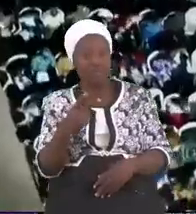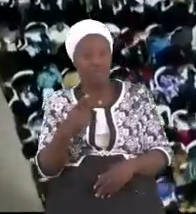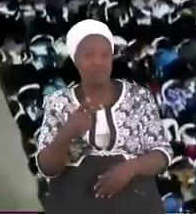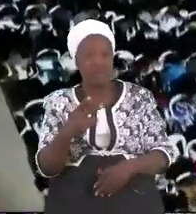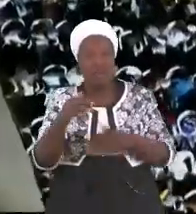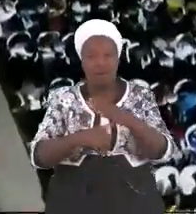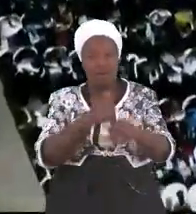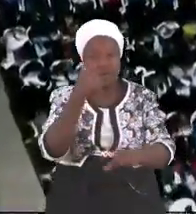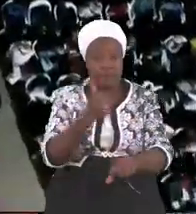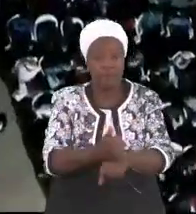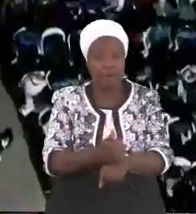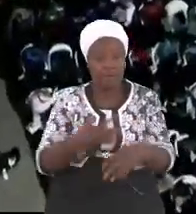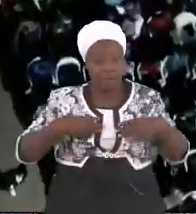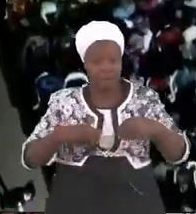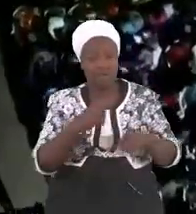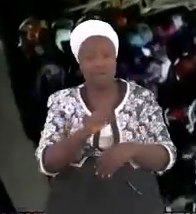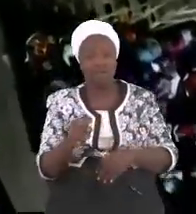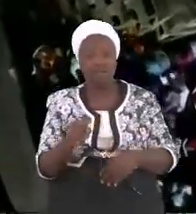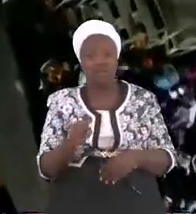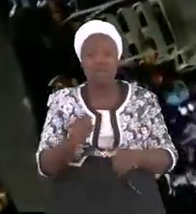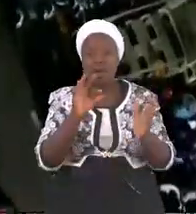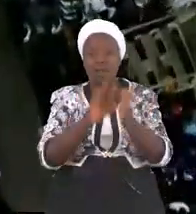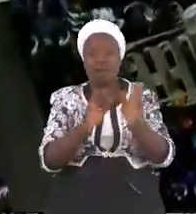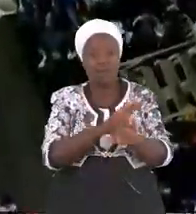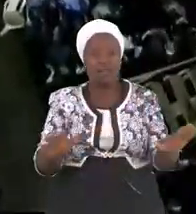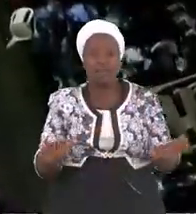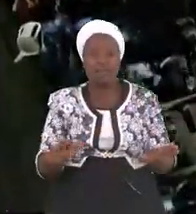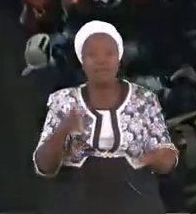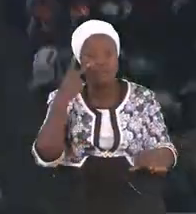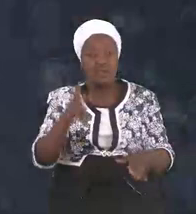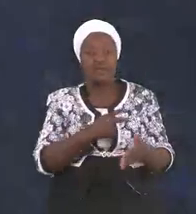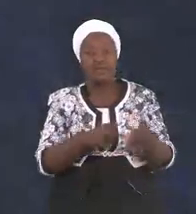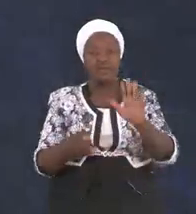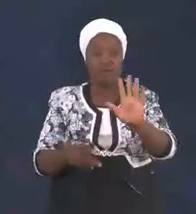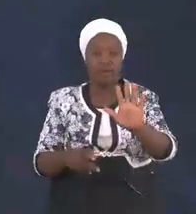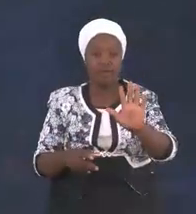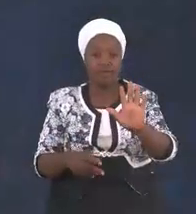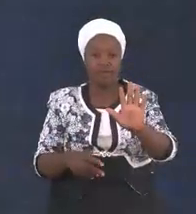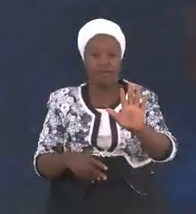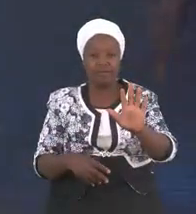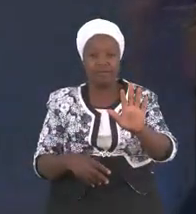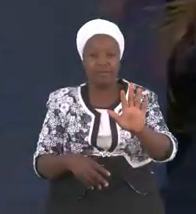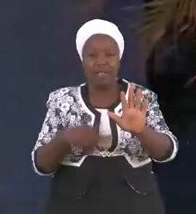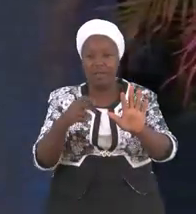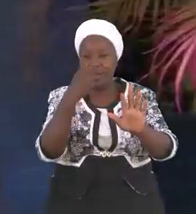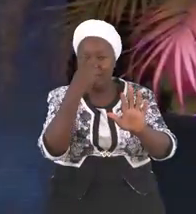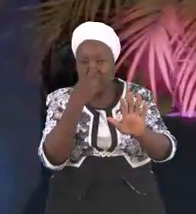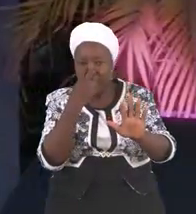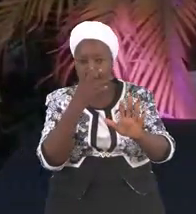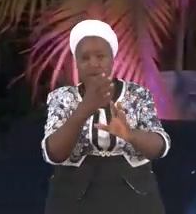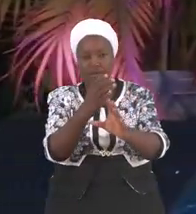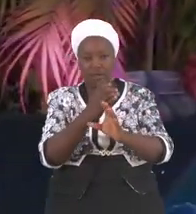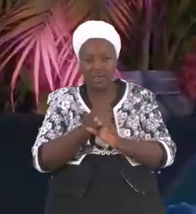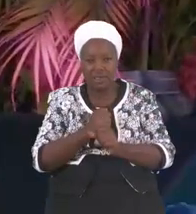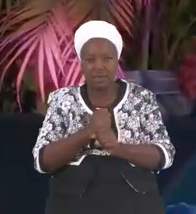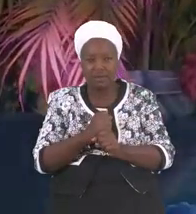Confirmed cures, countless. Look at verse 5. In verse 5, the blind receive